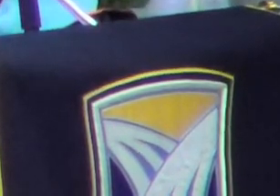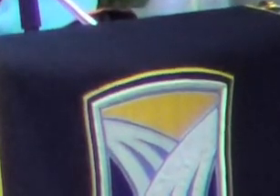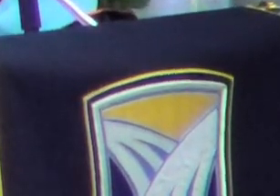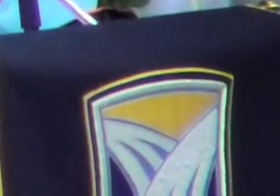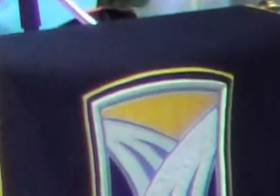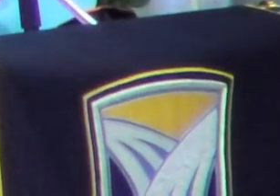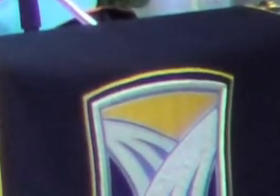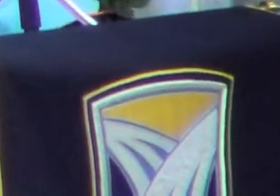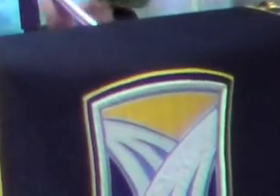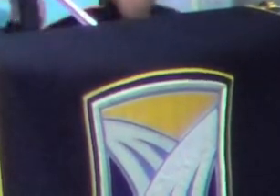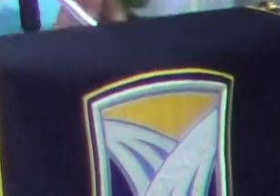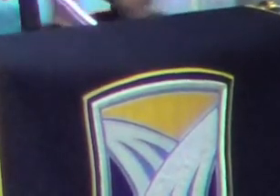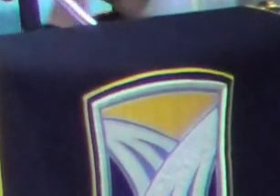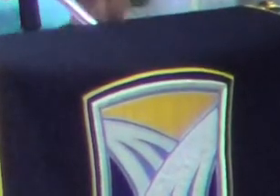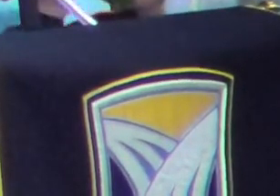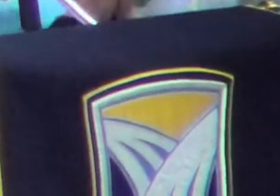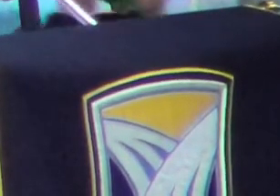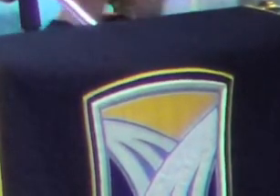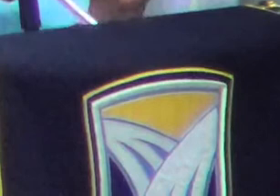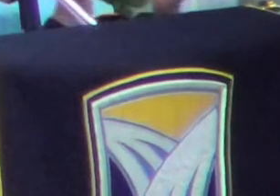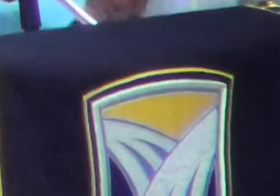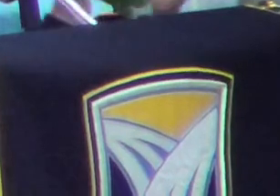anthem.